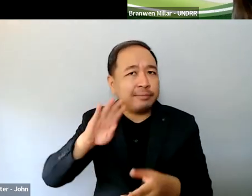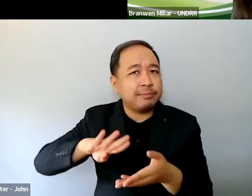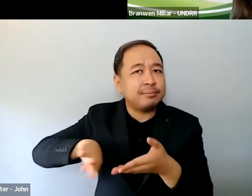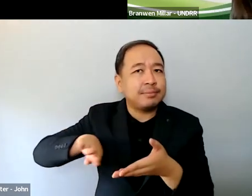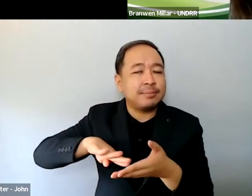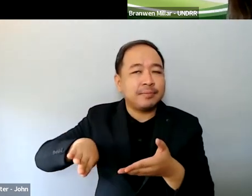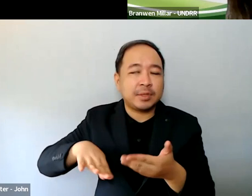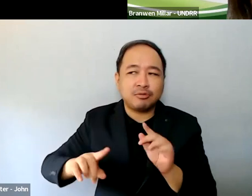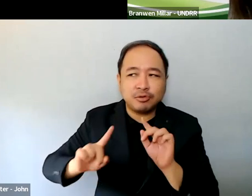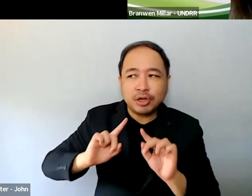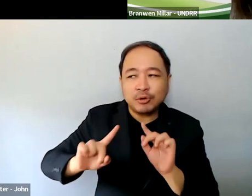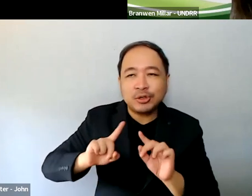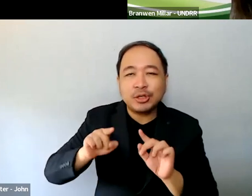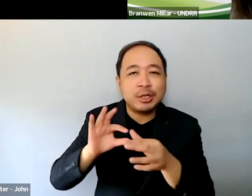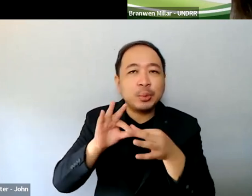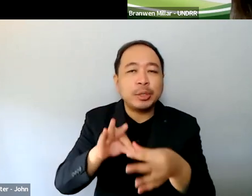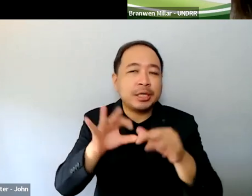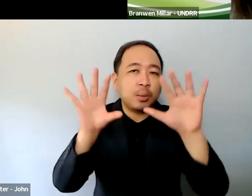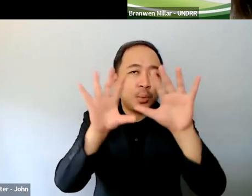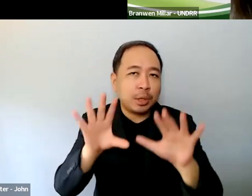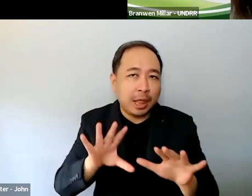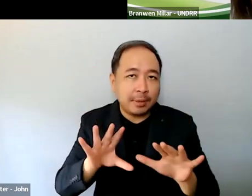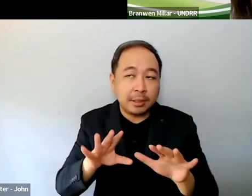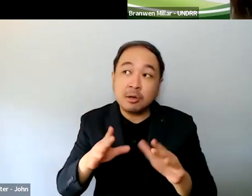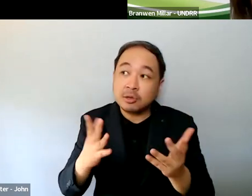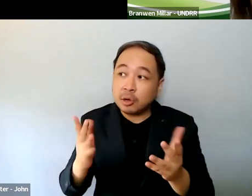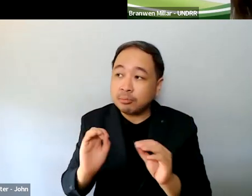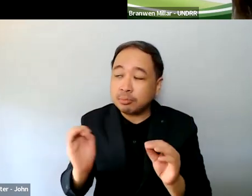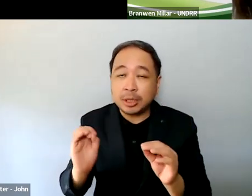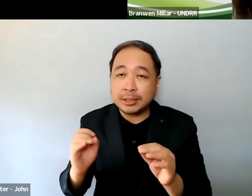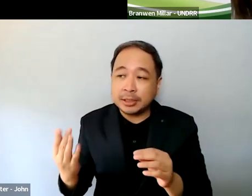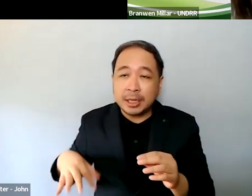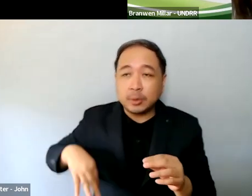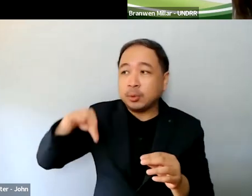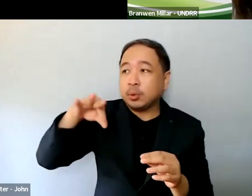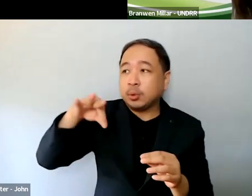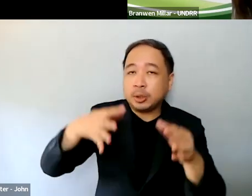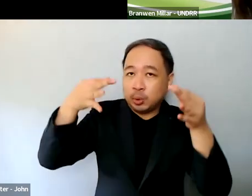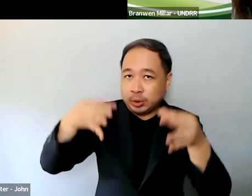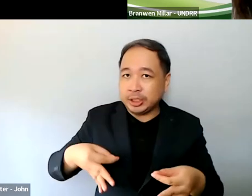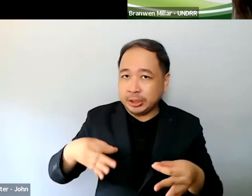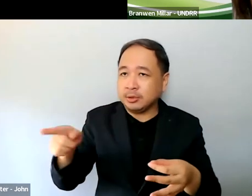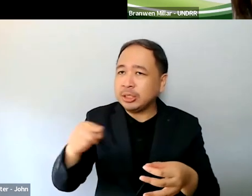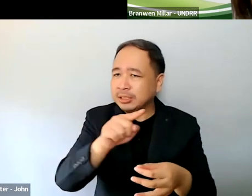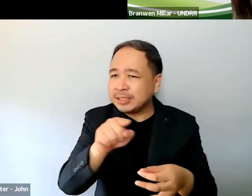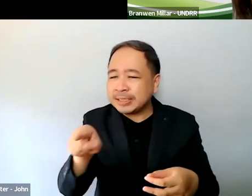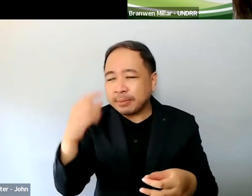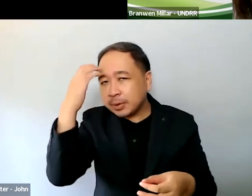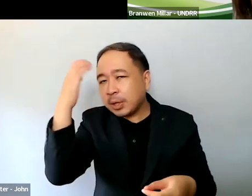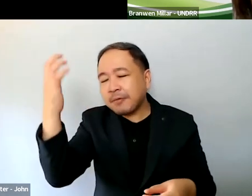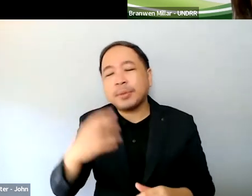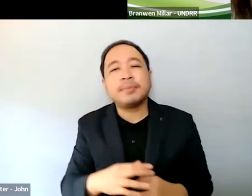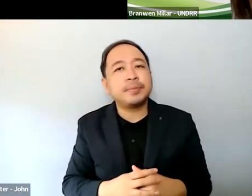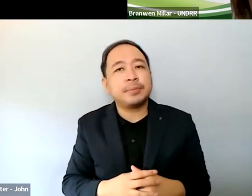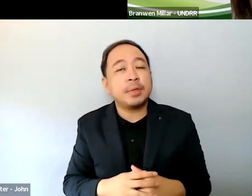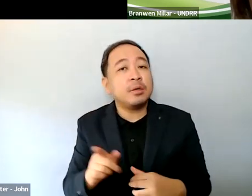climate negotiations, and gender considerations in decision-making is still not a priority for some governments. Echoing other speakers, the impact